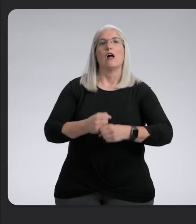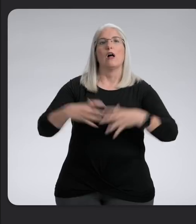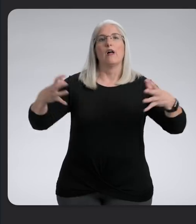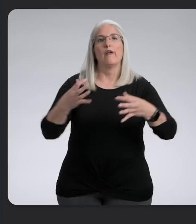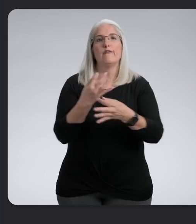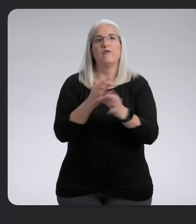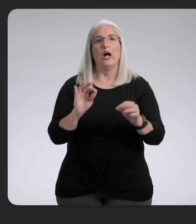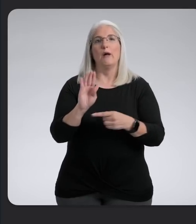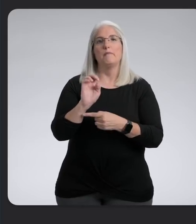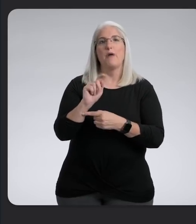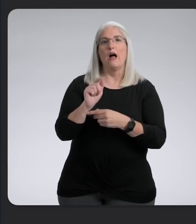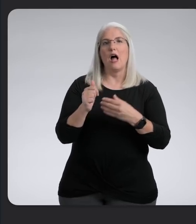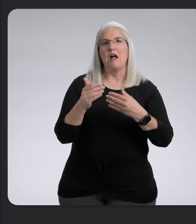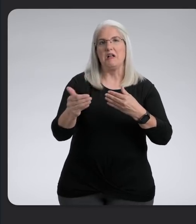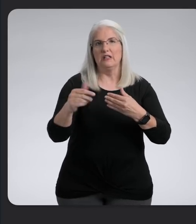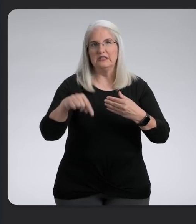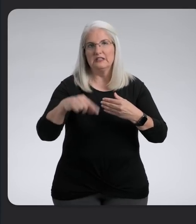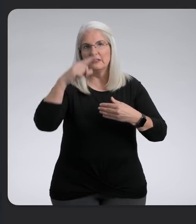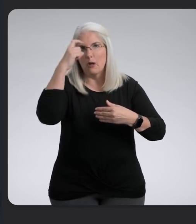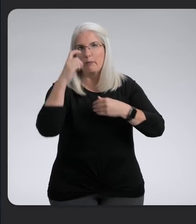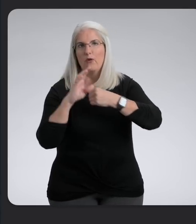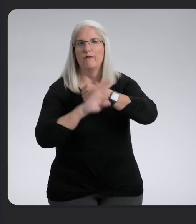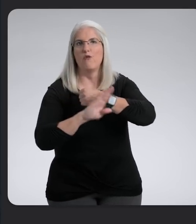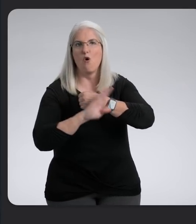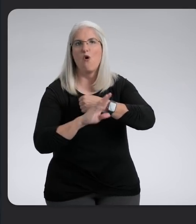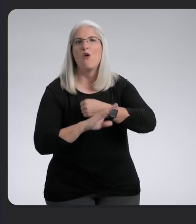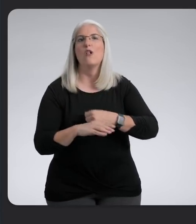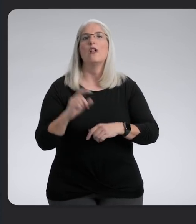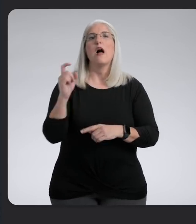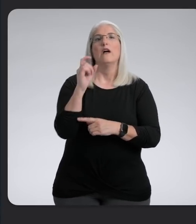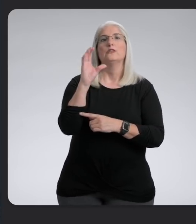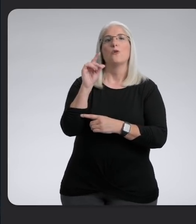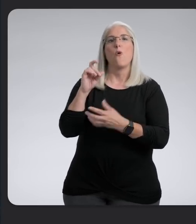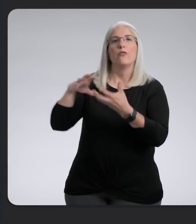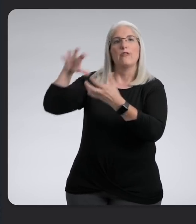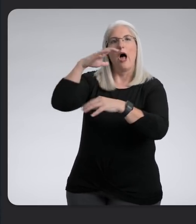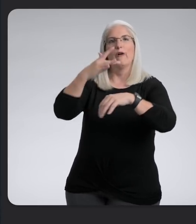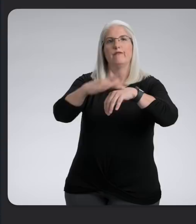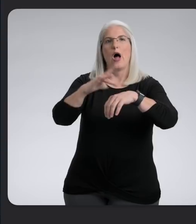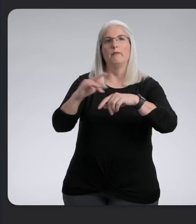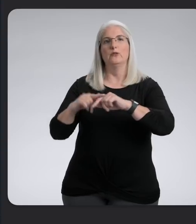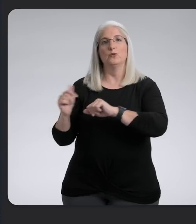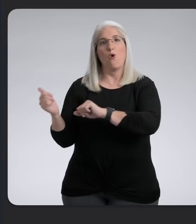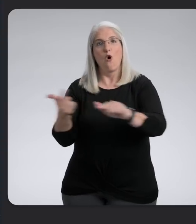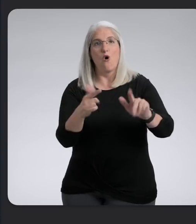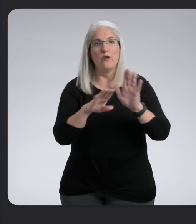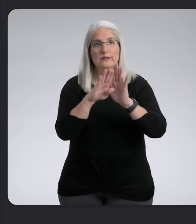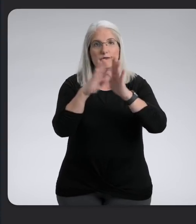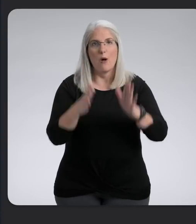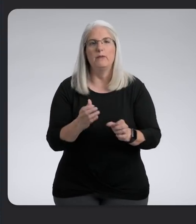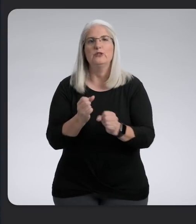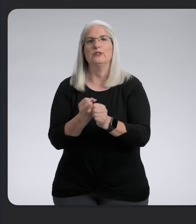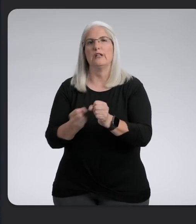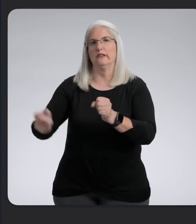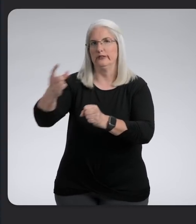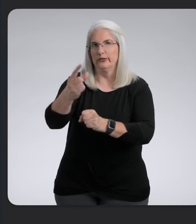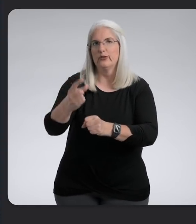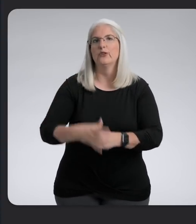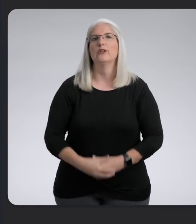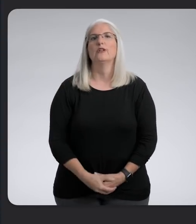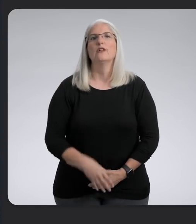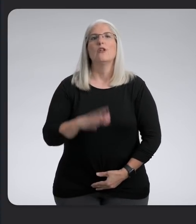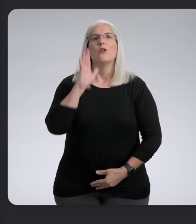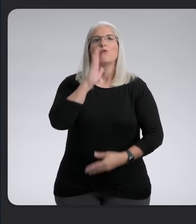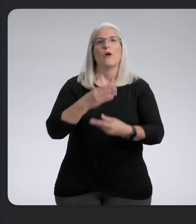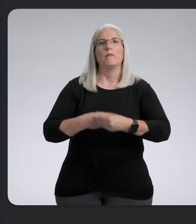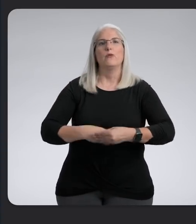fall. And Xcode Cloud will be available to all developers next year. We'll provide more details on pricing and availability this